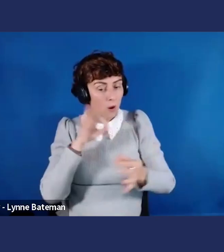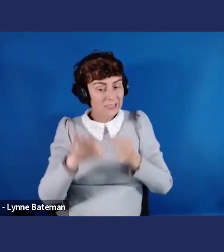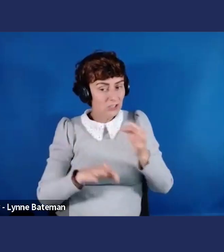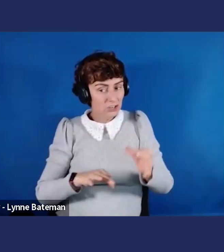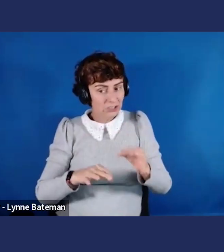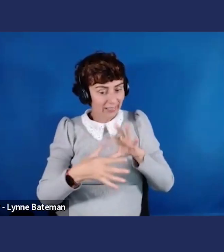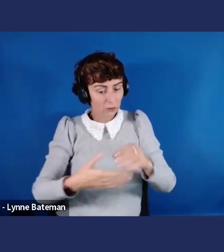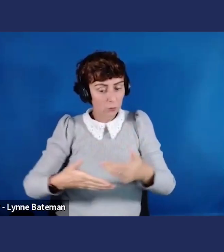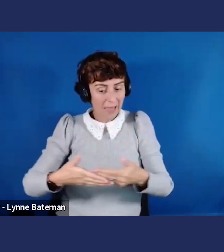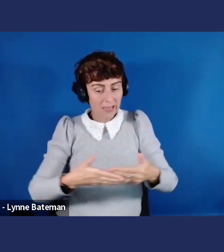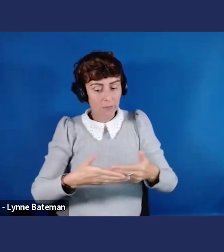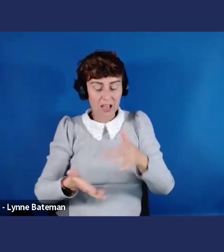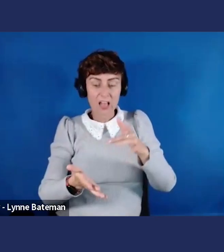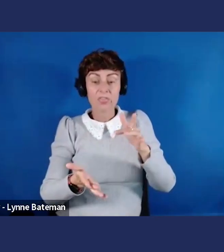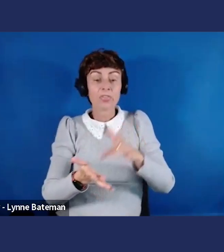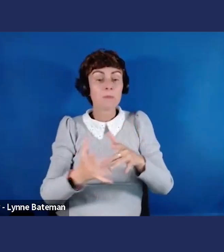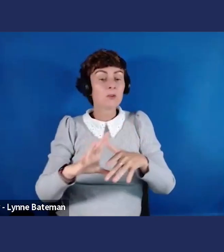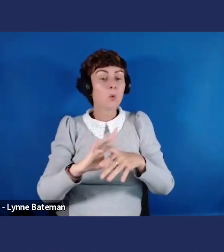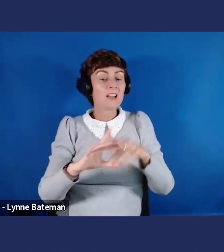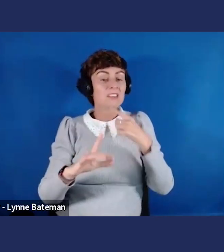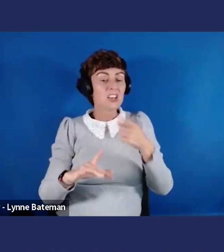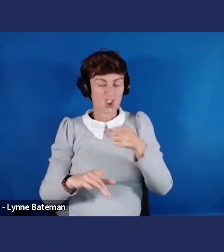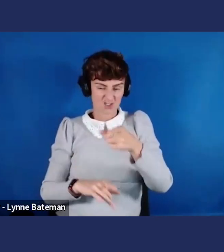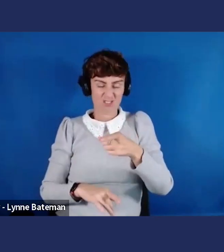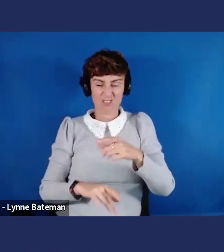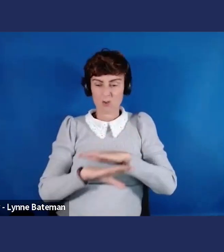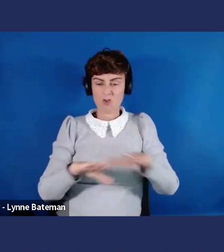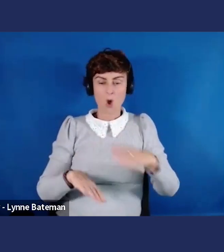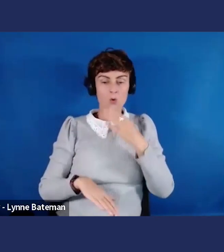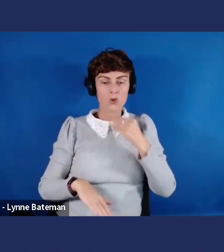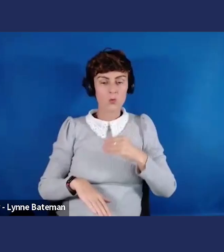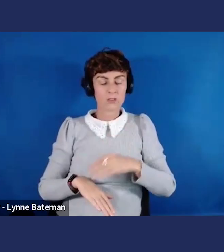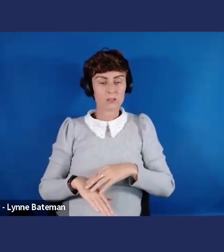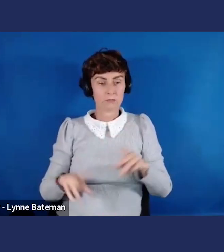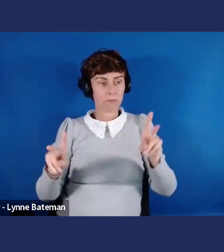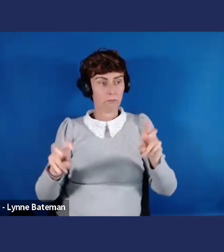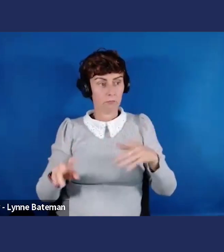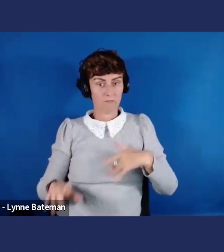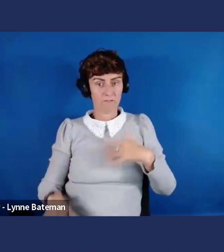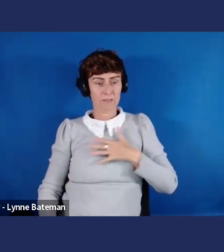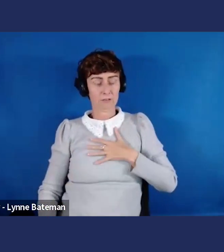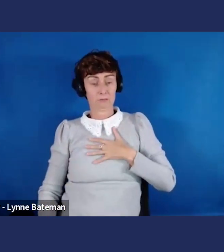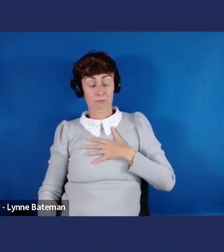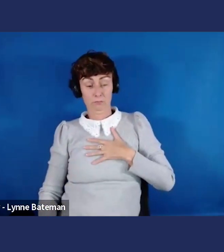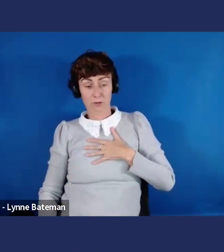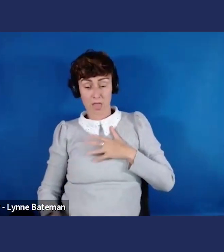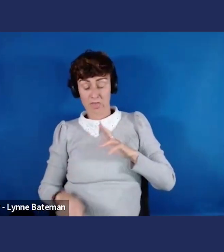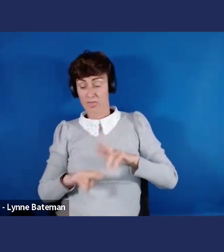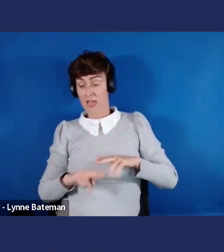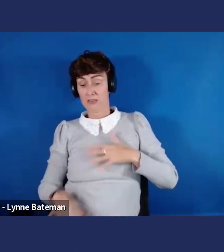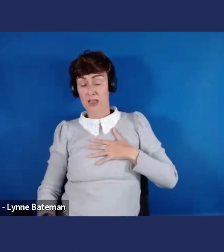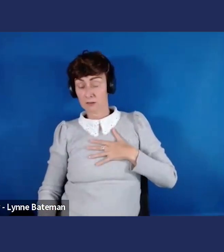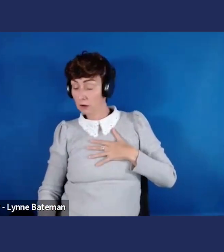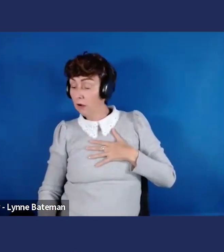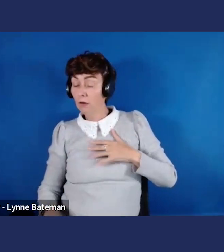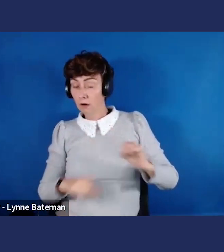she said that, well, you're no use then, are you? Which feels really abrupt, and that dad obviously took in a way that